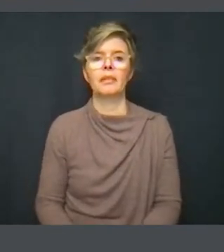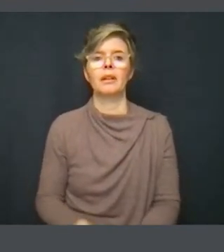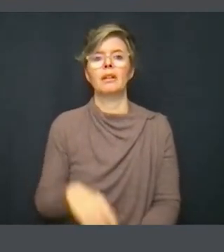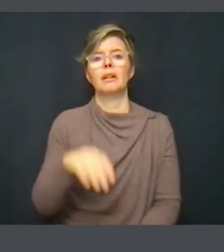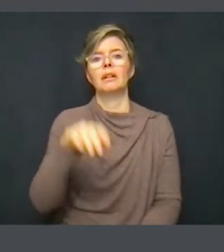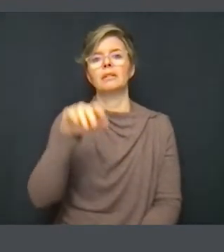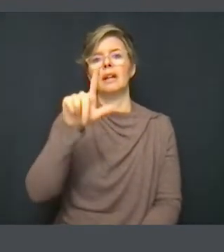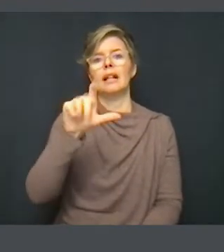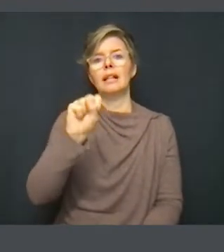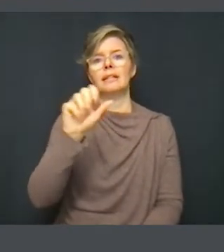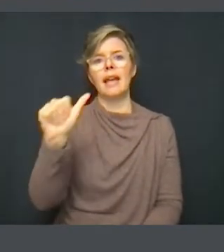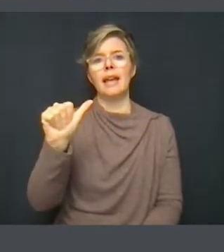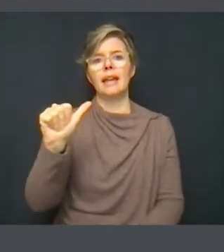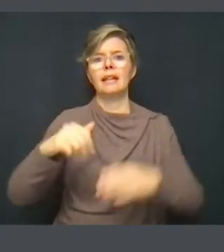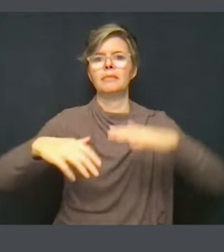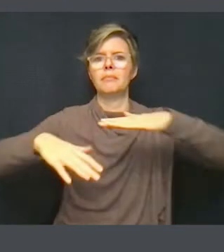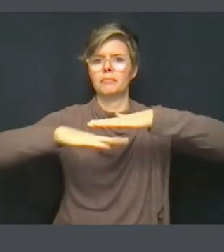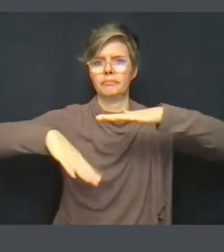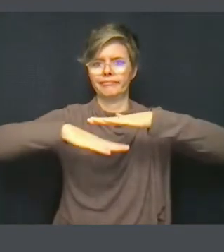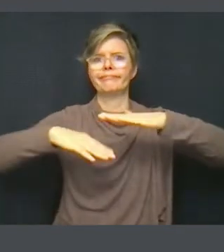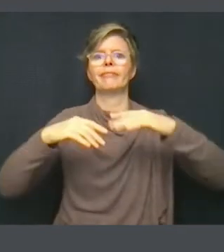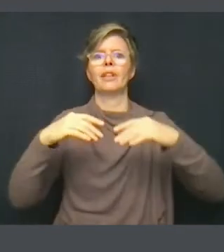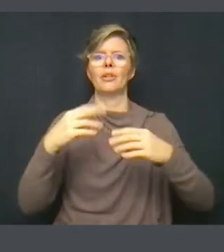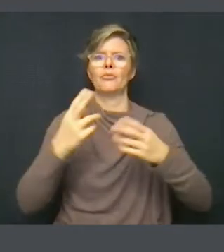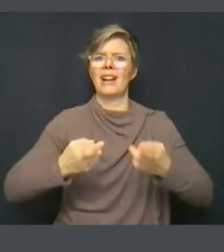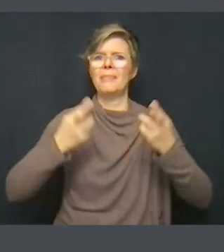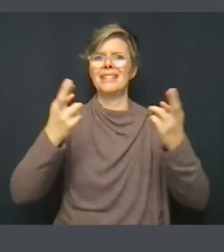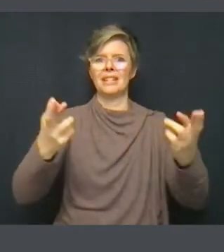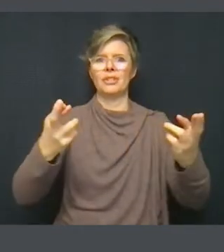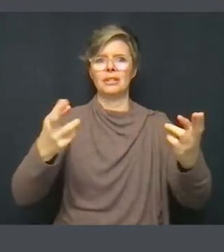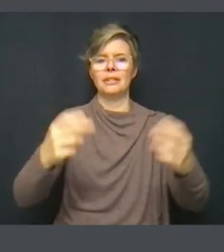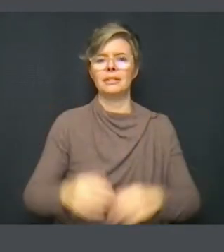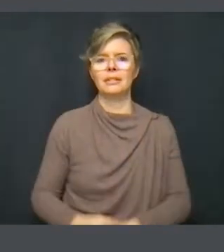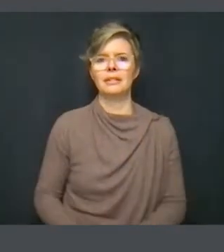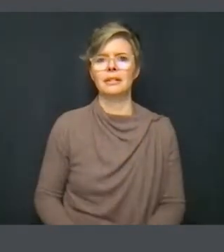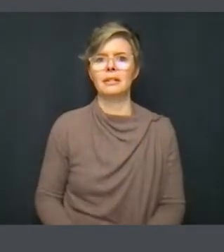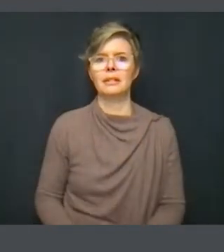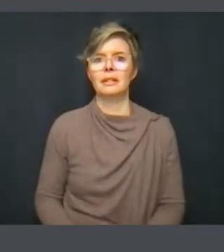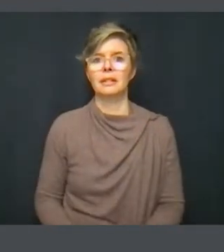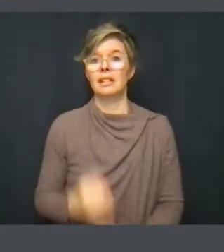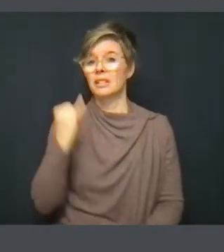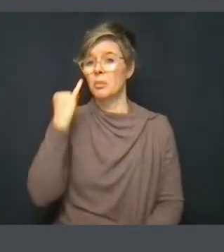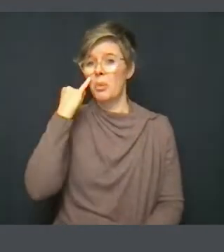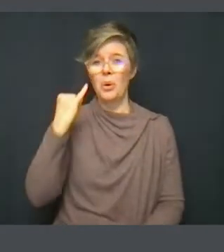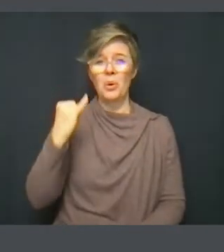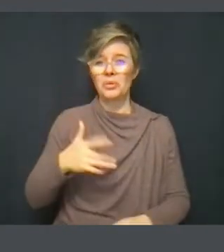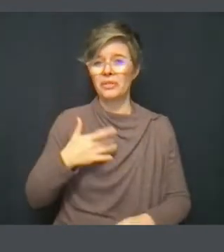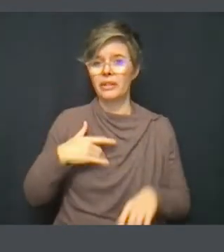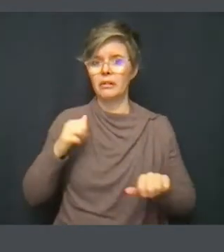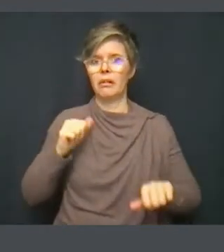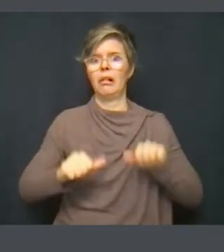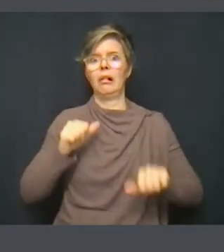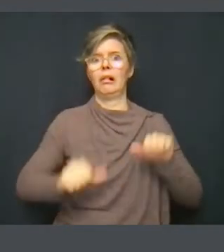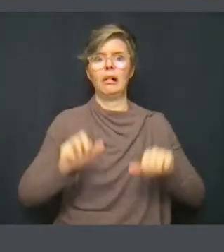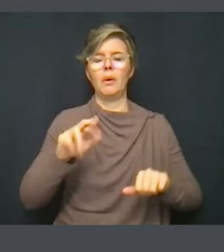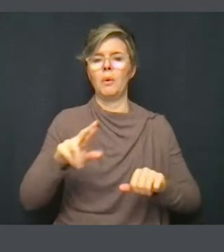Basic recommendations for those of you who maybe don't feel super comfortable or haven't done it in a long